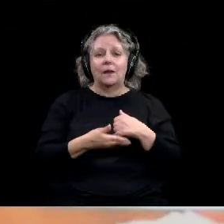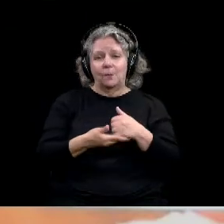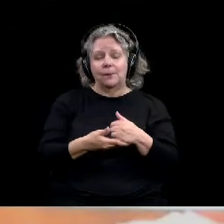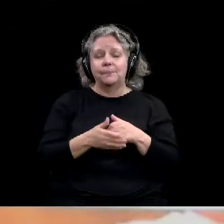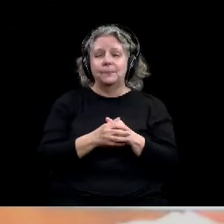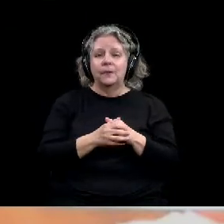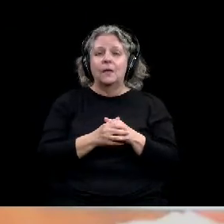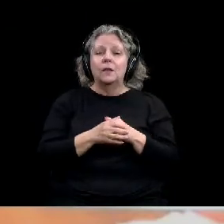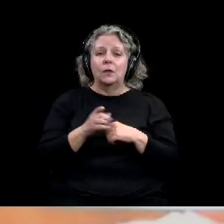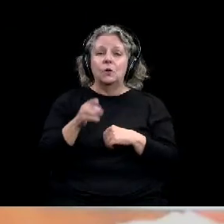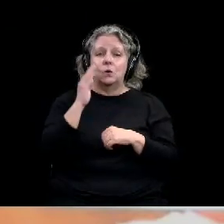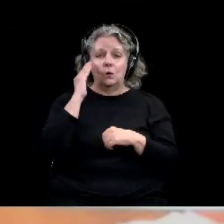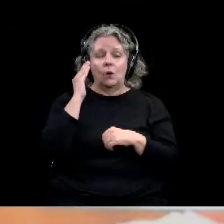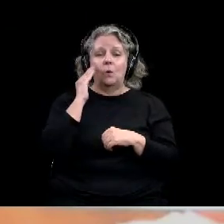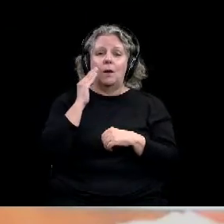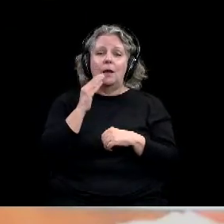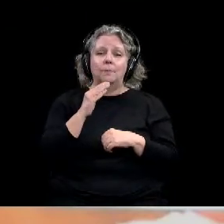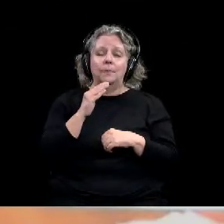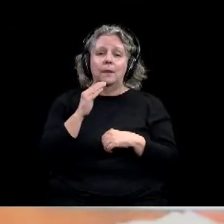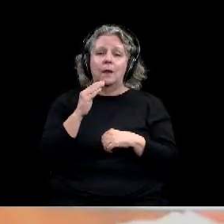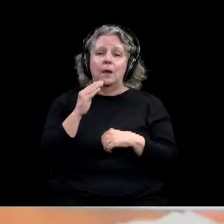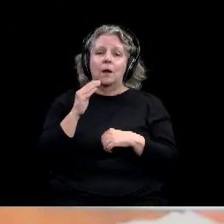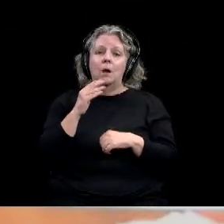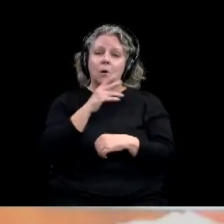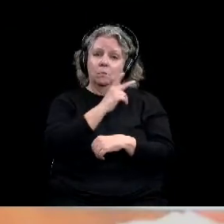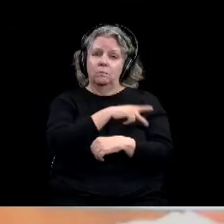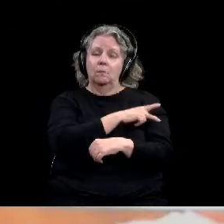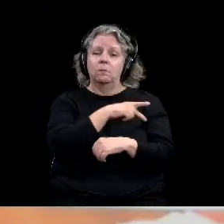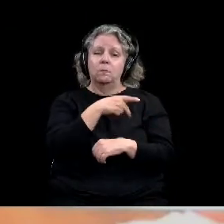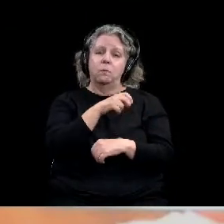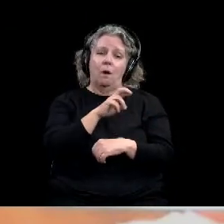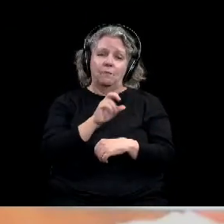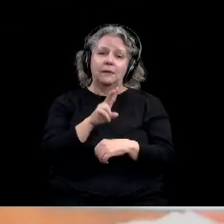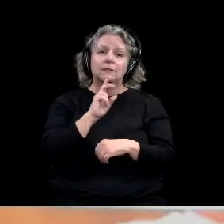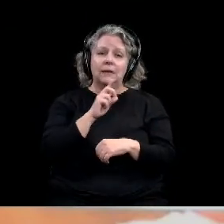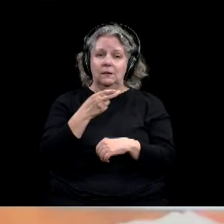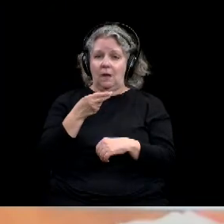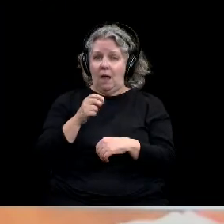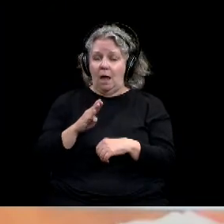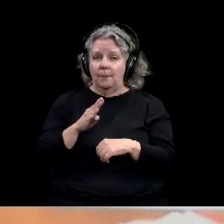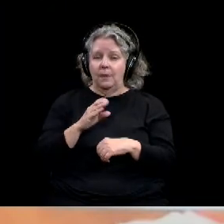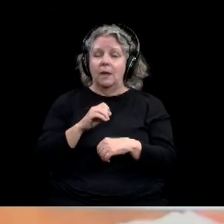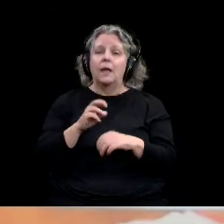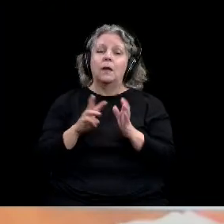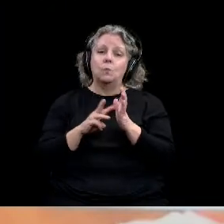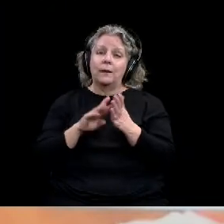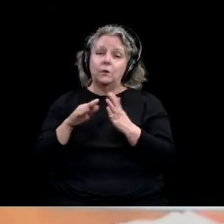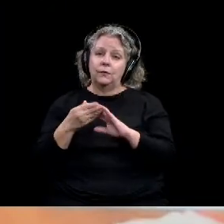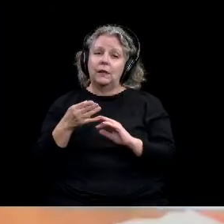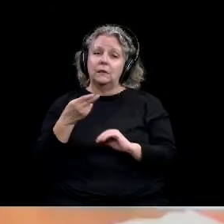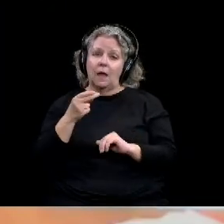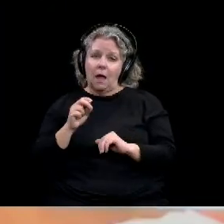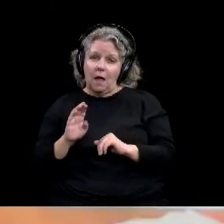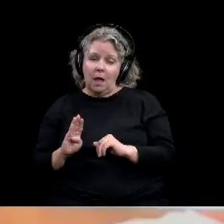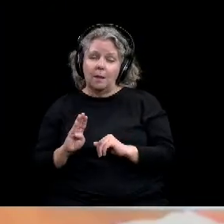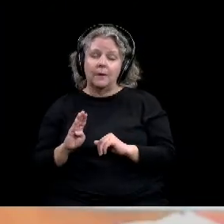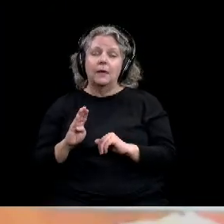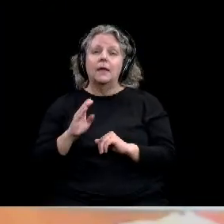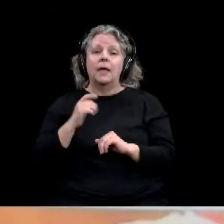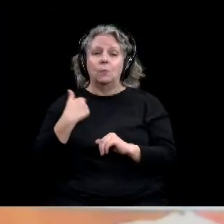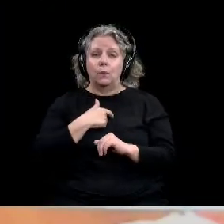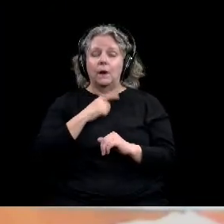and Providence also in finding avenues and sharing the resources so that we can provide vaccines to our community.